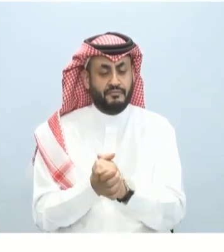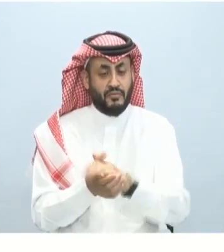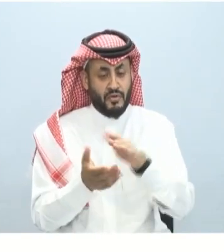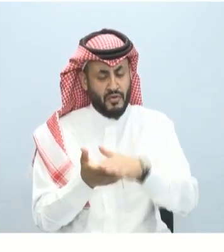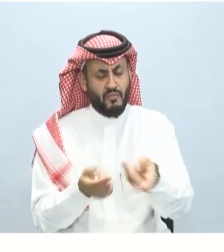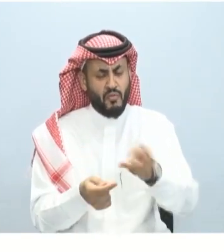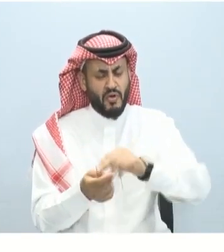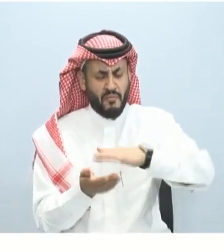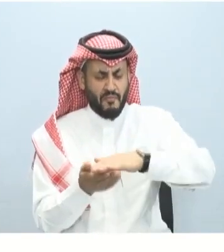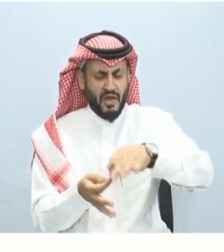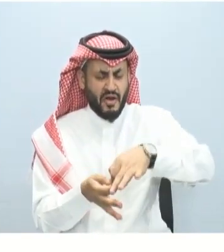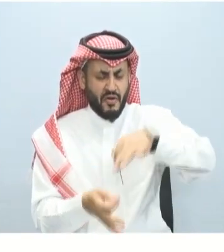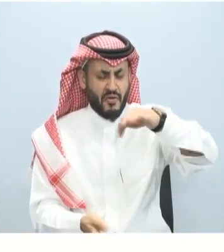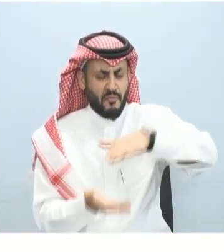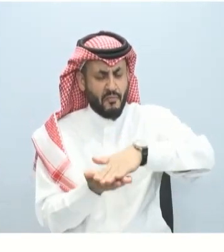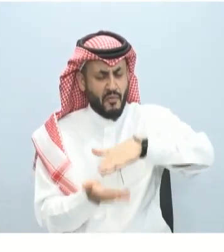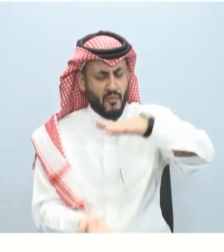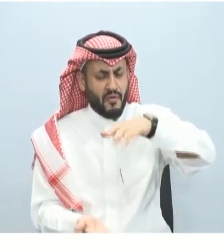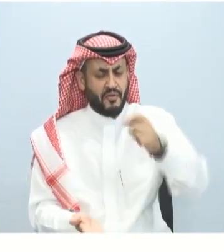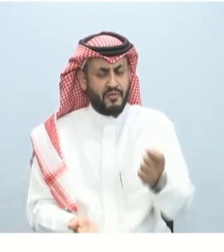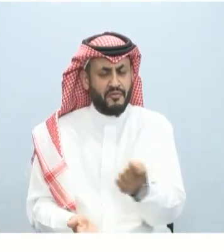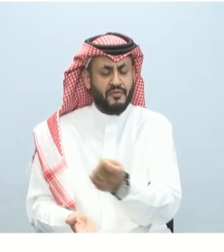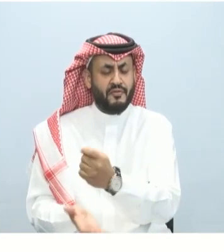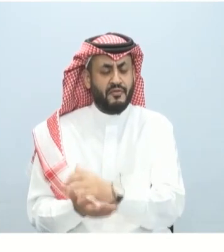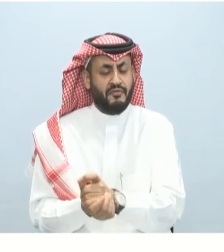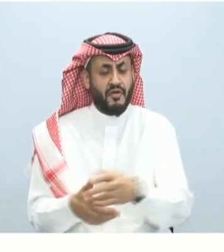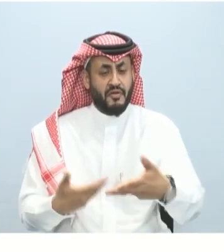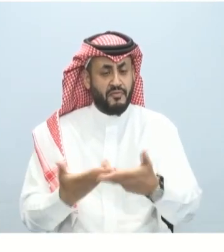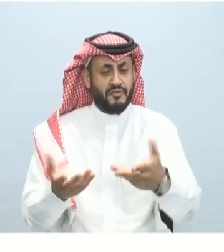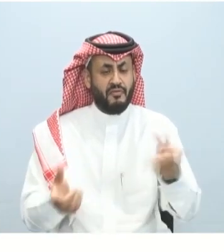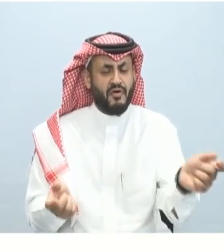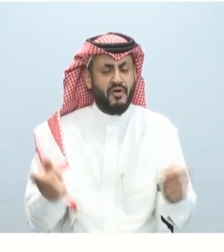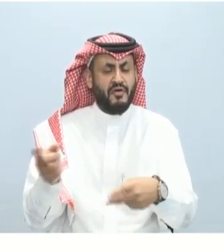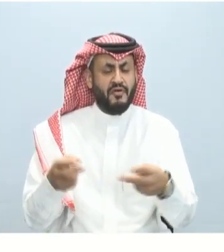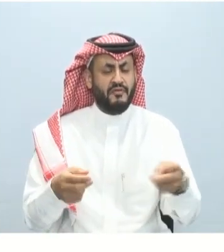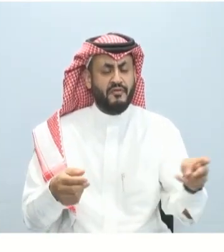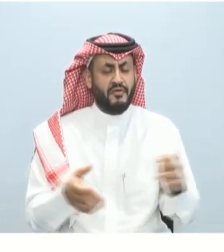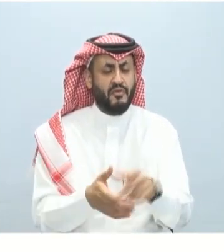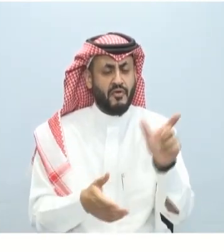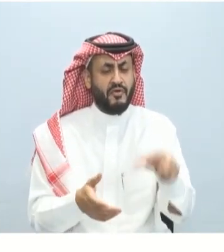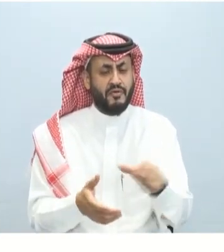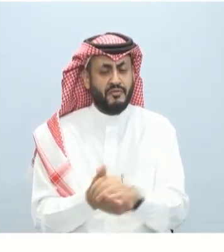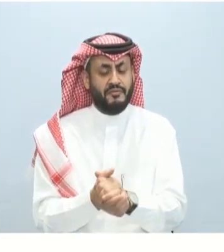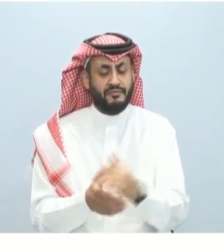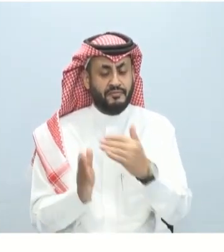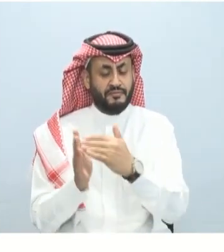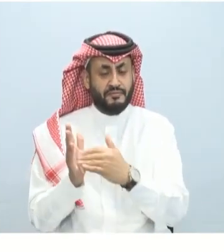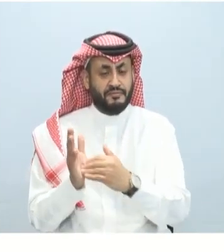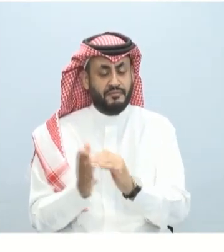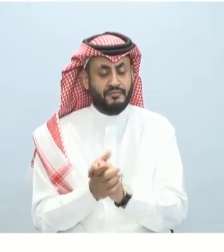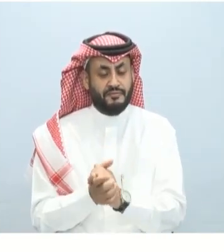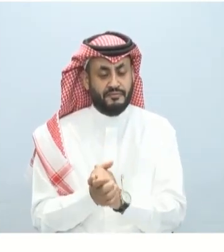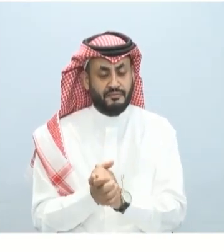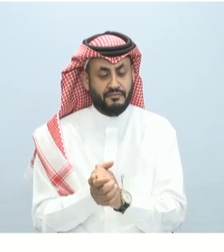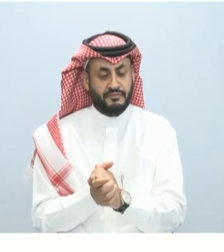paragraph or a number of paragraphs presenting the information about different aspects or categories of the main